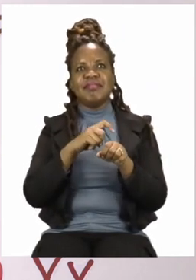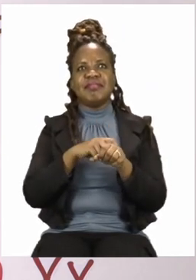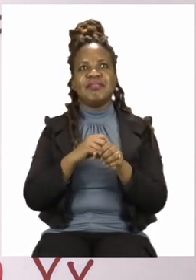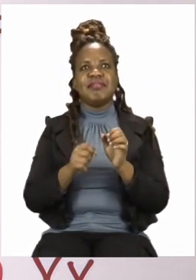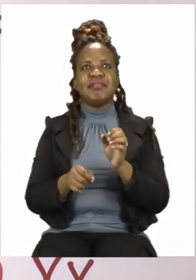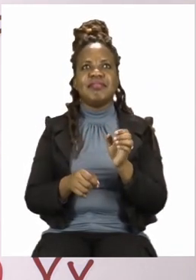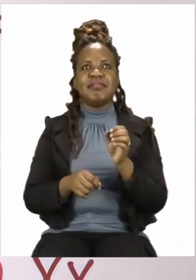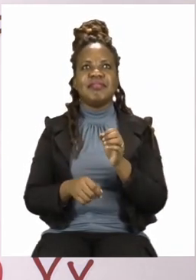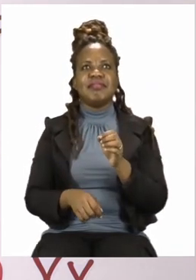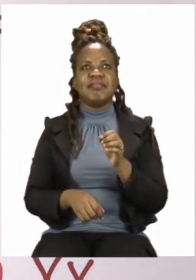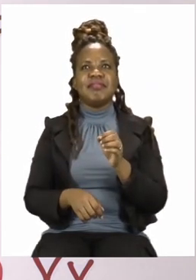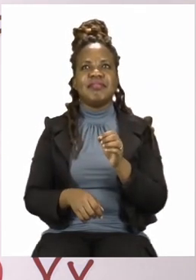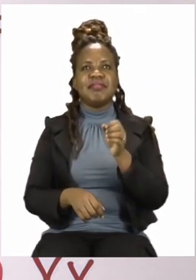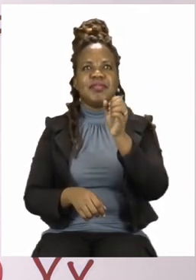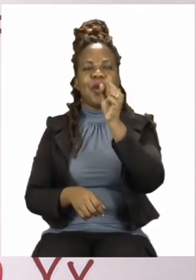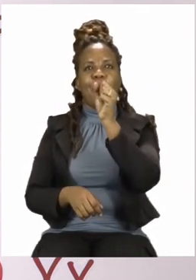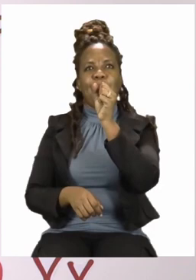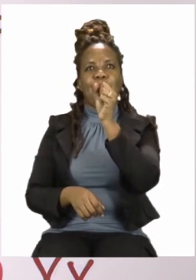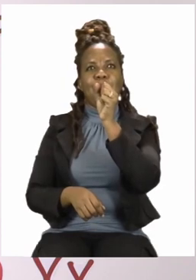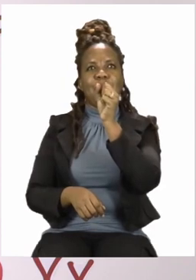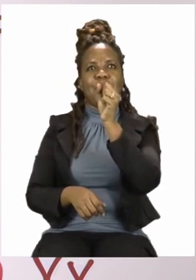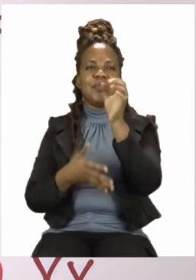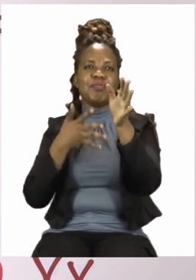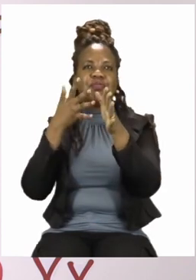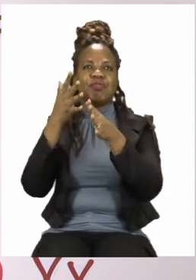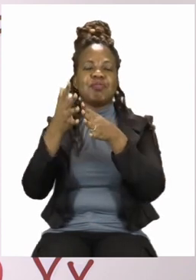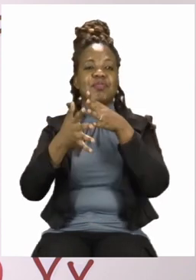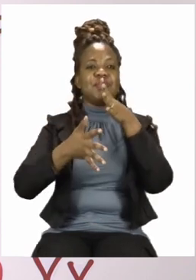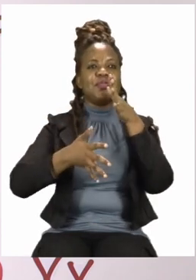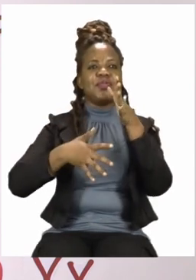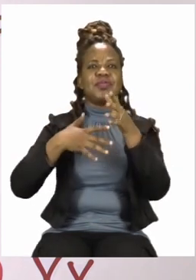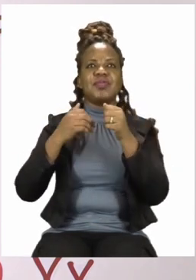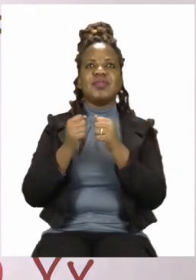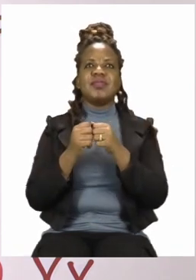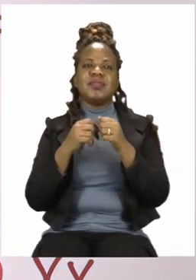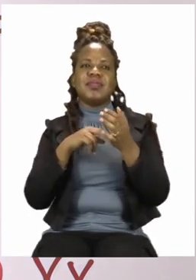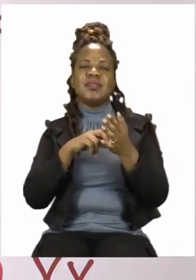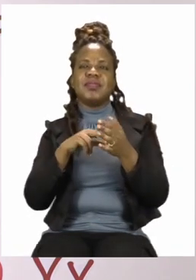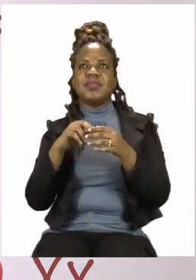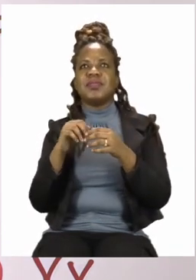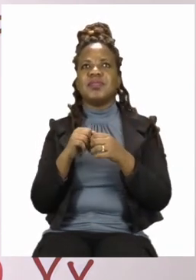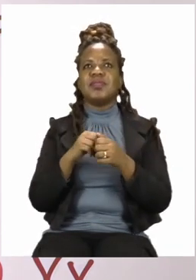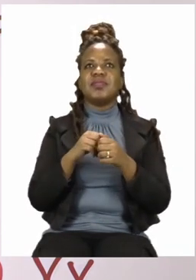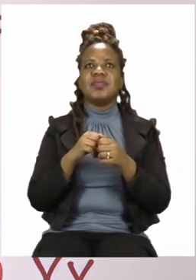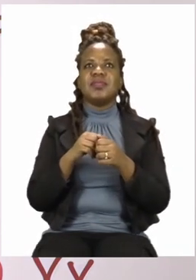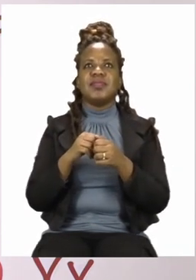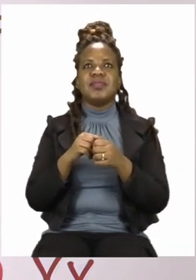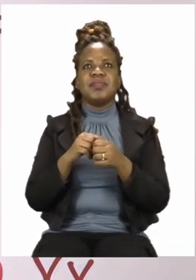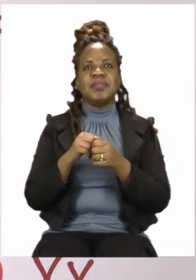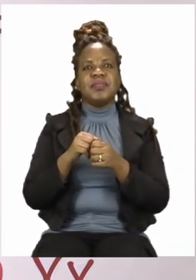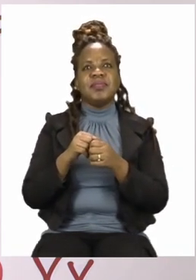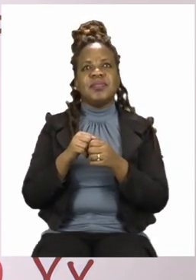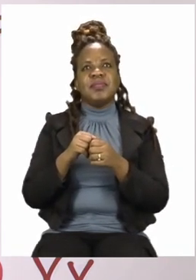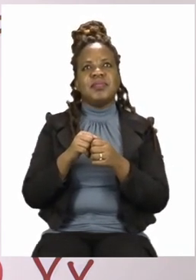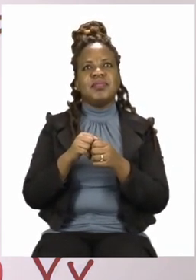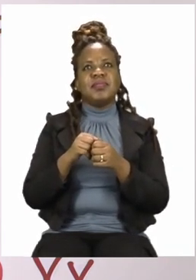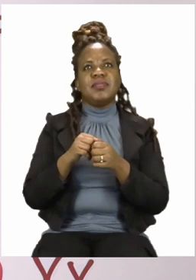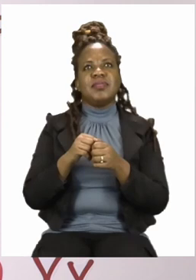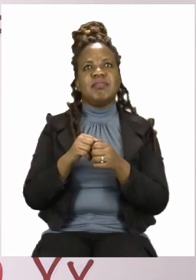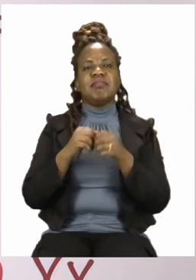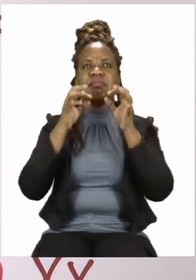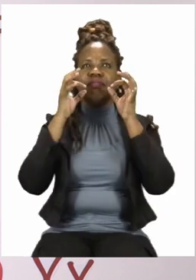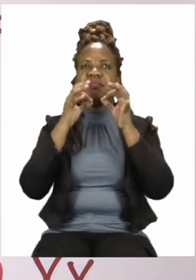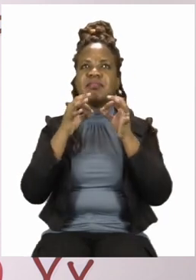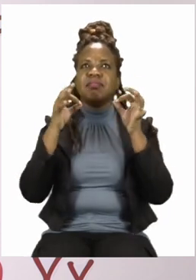a microphone and I have my microphone here. So we're going to sing and dance. What